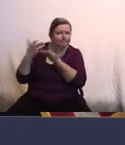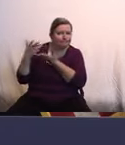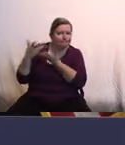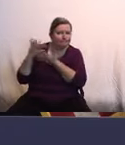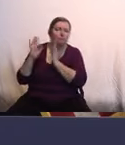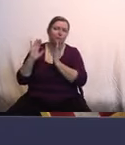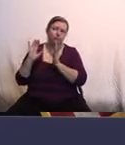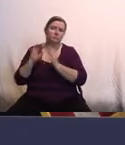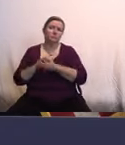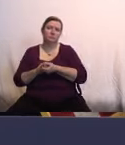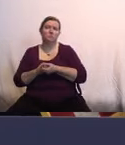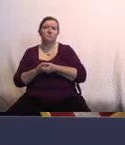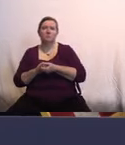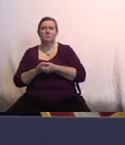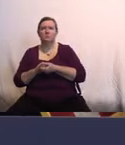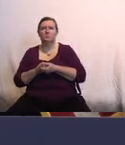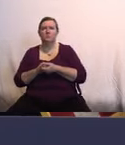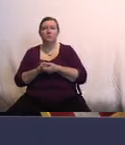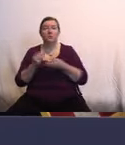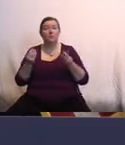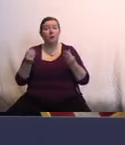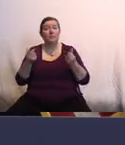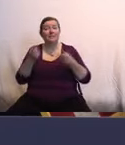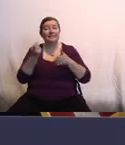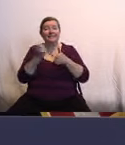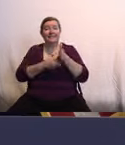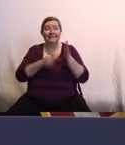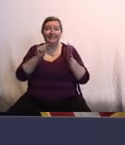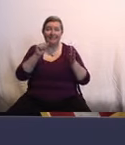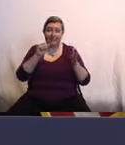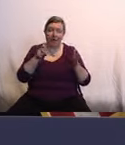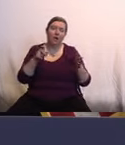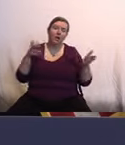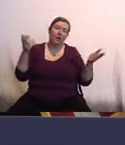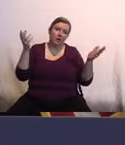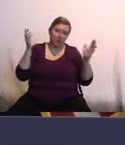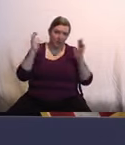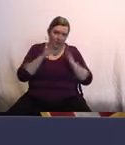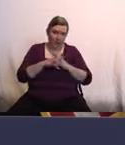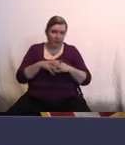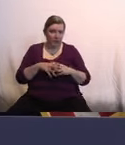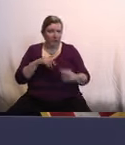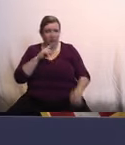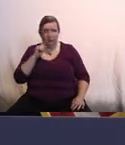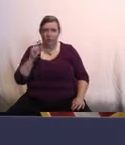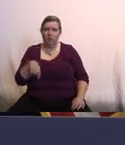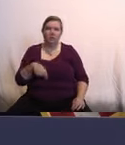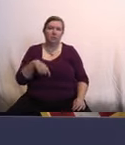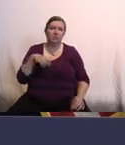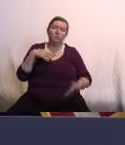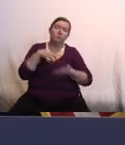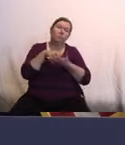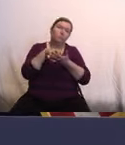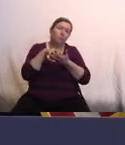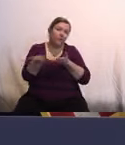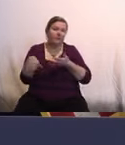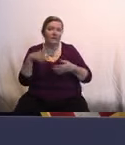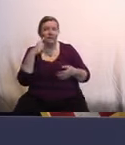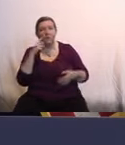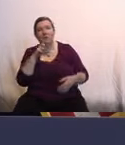Yeah, in terms of the property tax, first of all, this has been a really rough stretch for our brothers and sisters in law